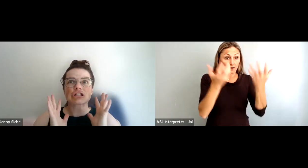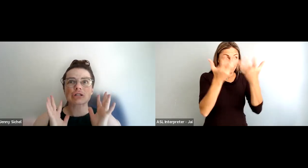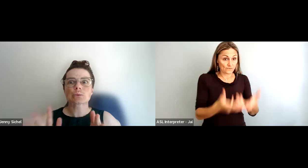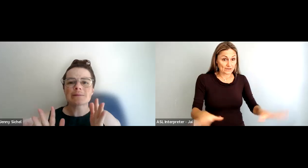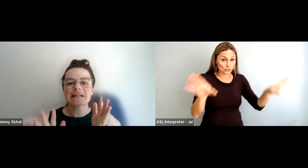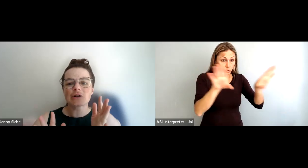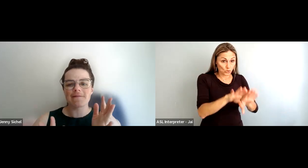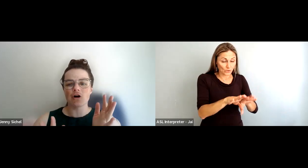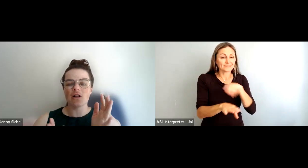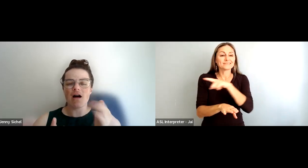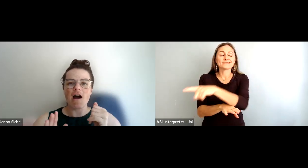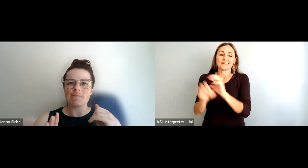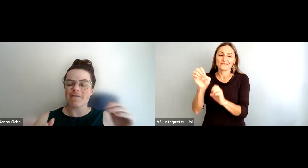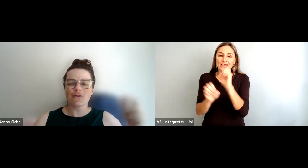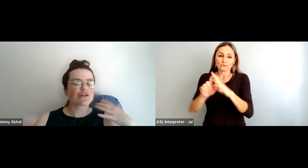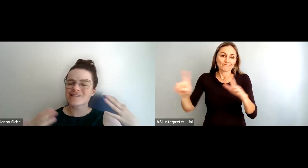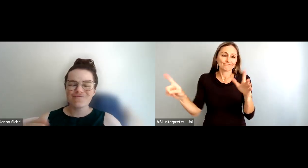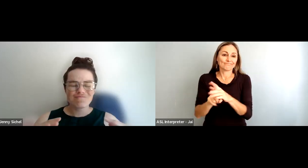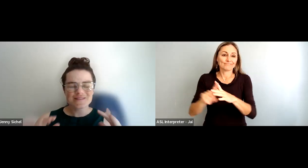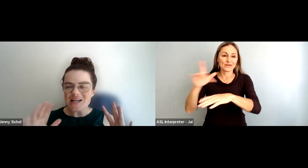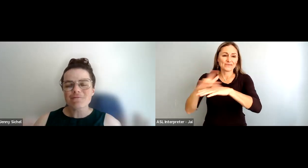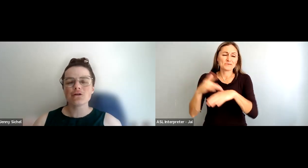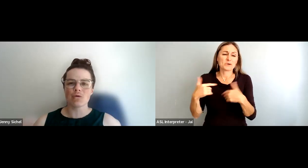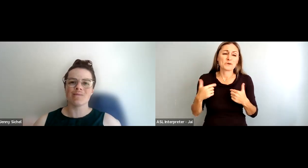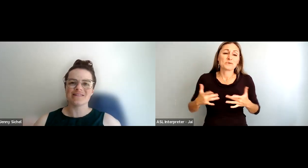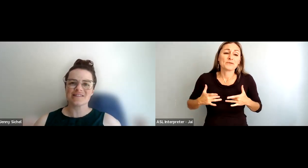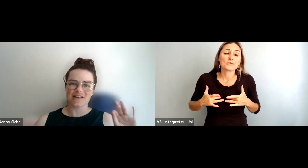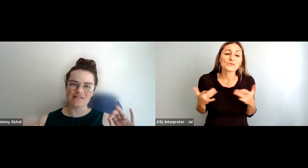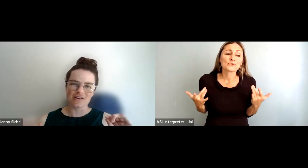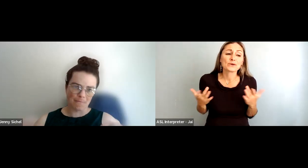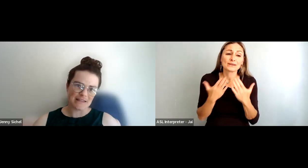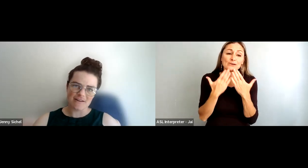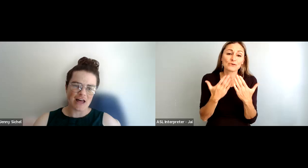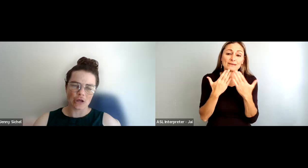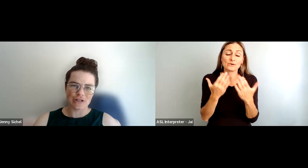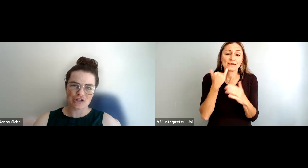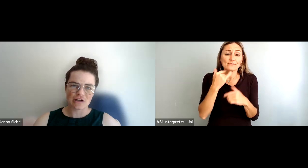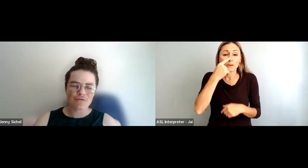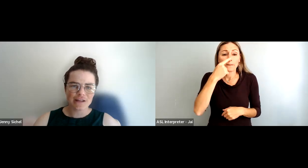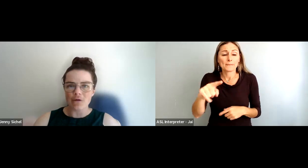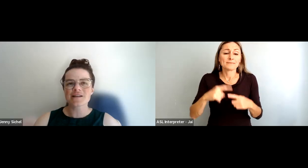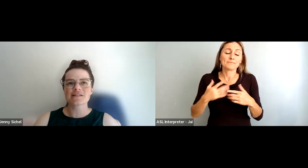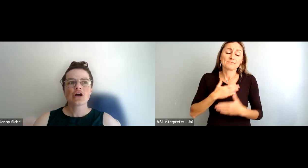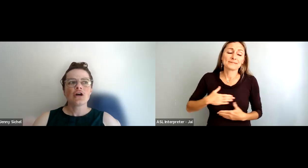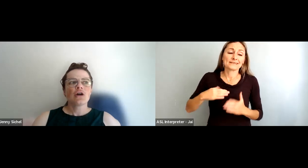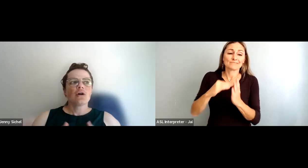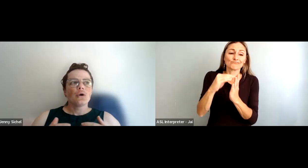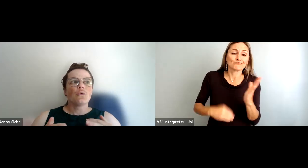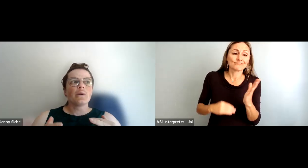be extremely grateful if you could just take a few moments to complete the evaluation. It really helps